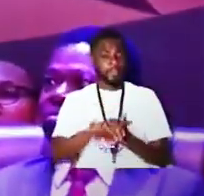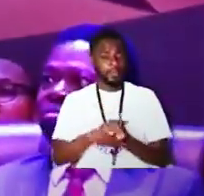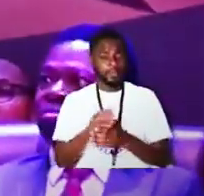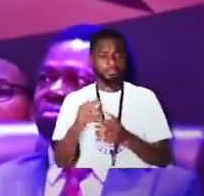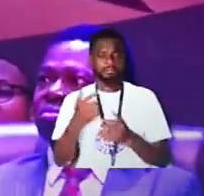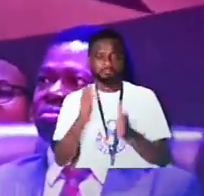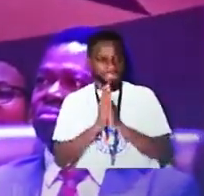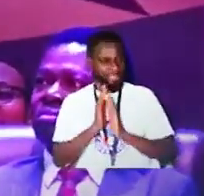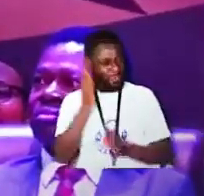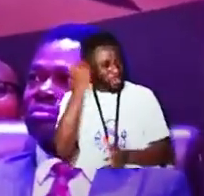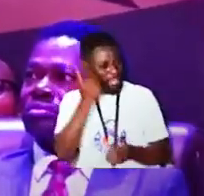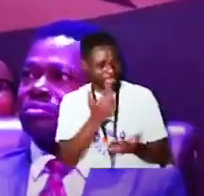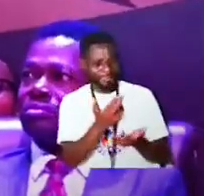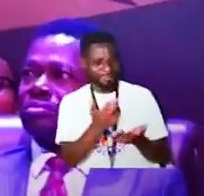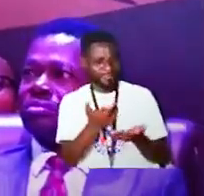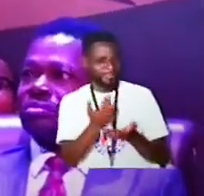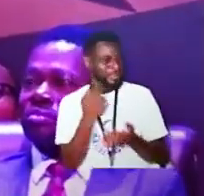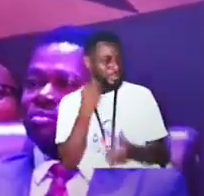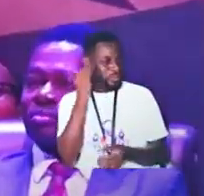so early?